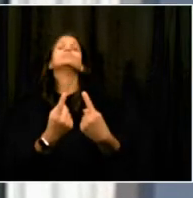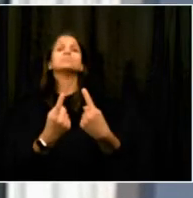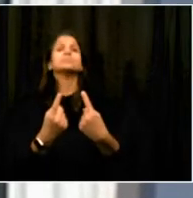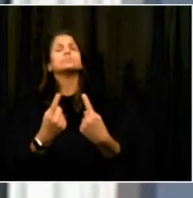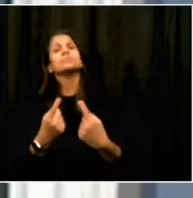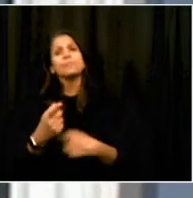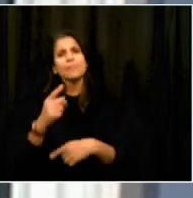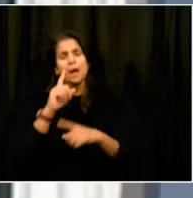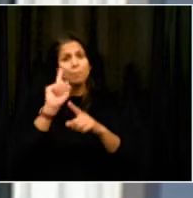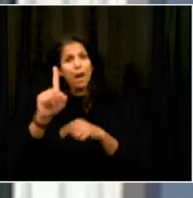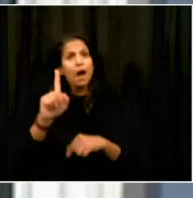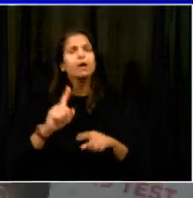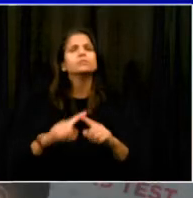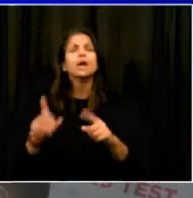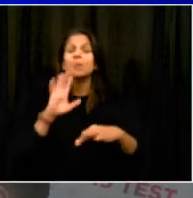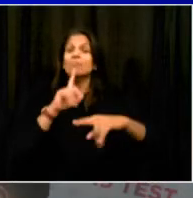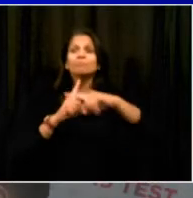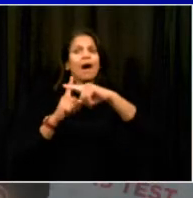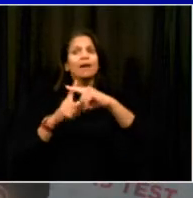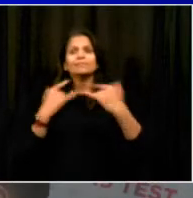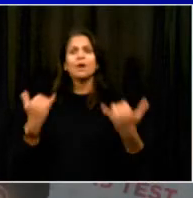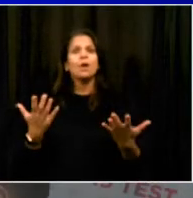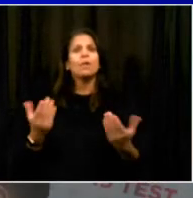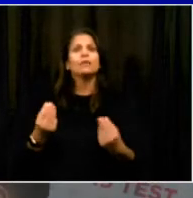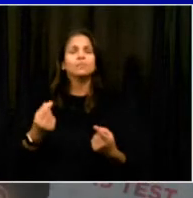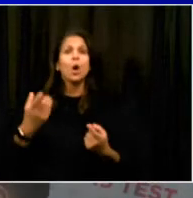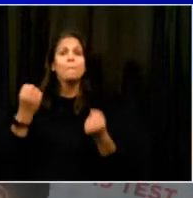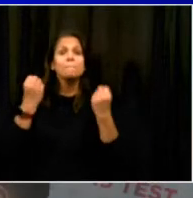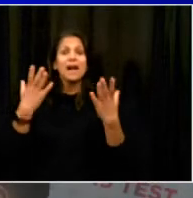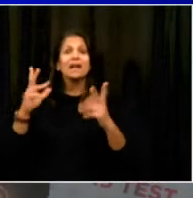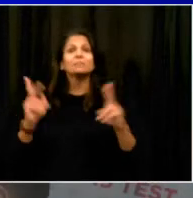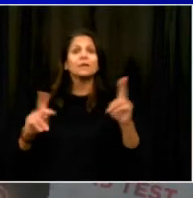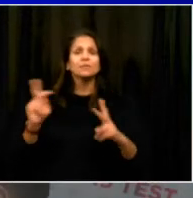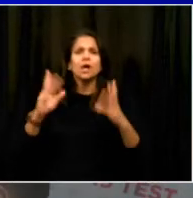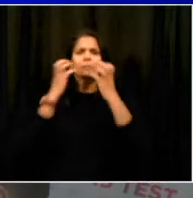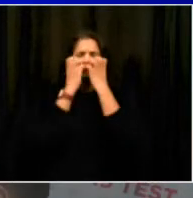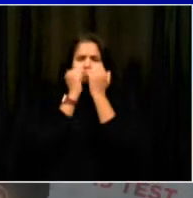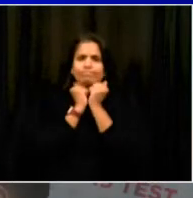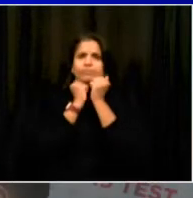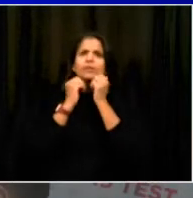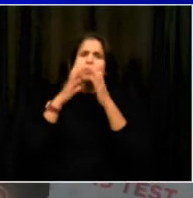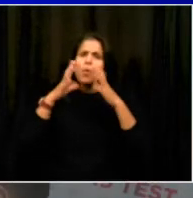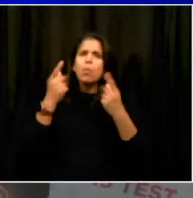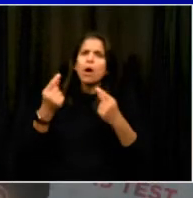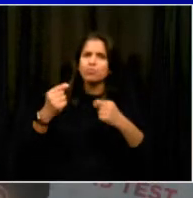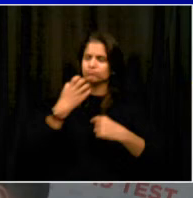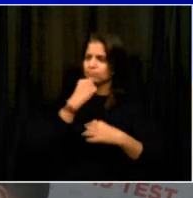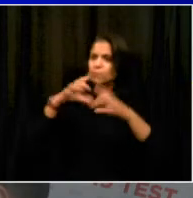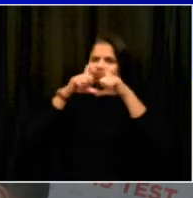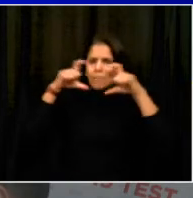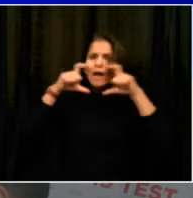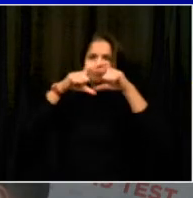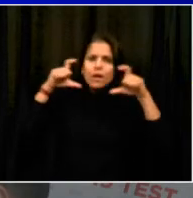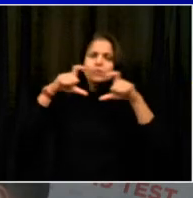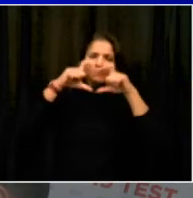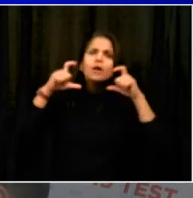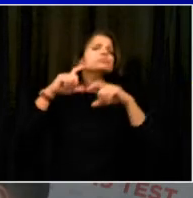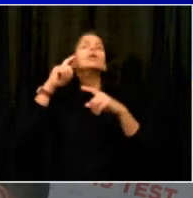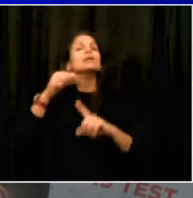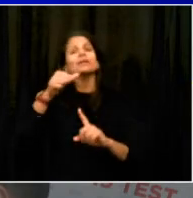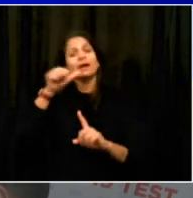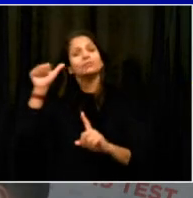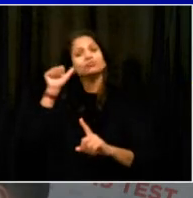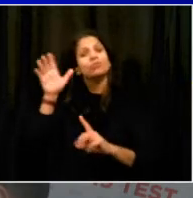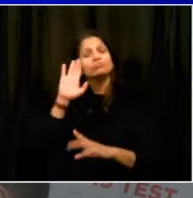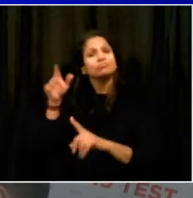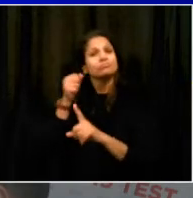more than 95,000 New Yorkers came out to get tested, to know their status, and to do their part to stop